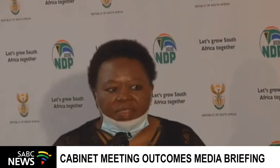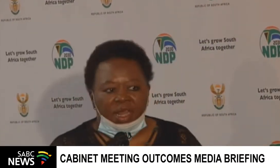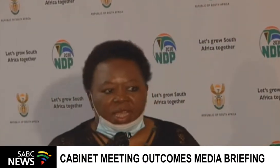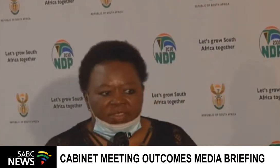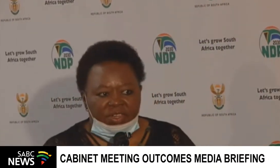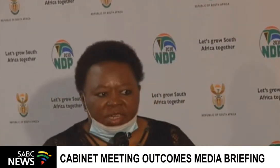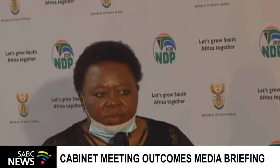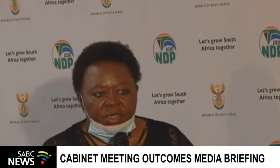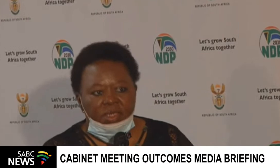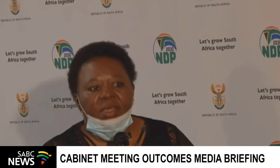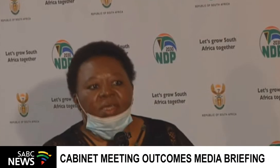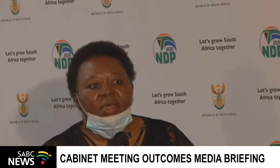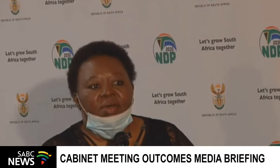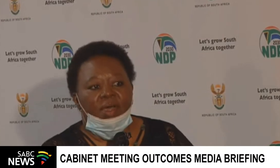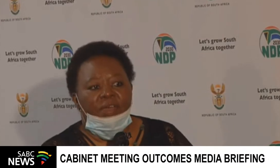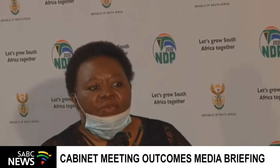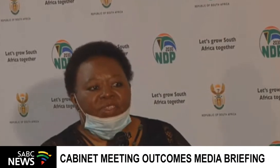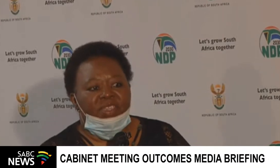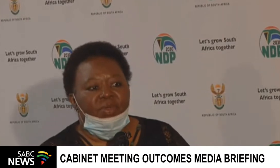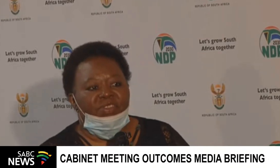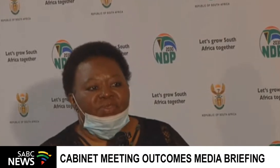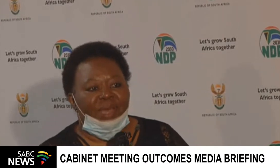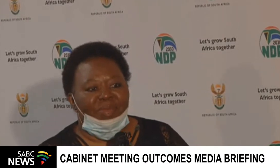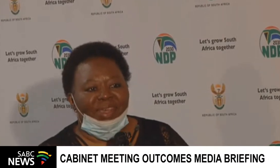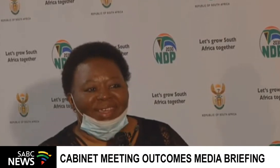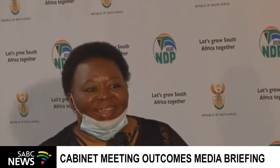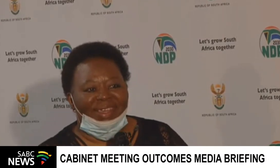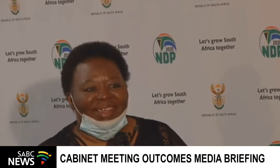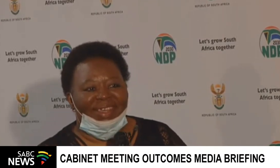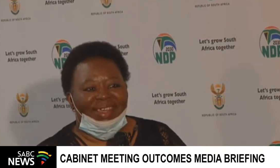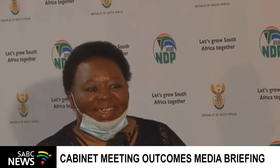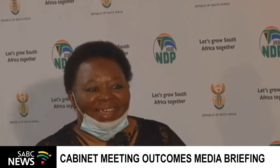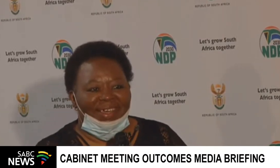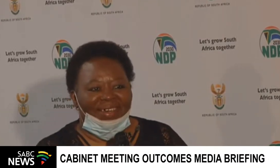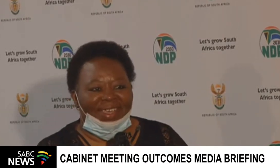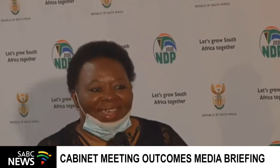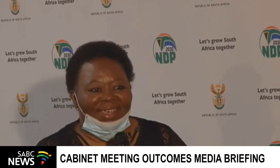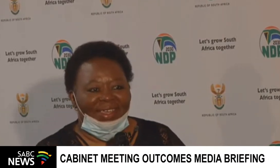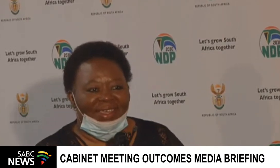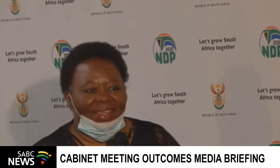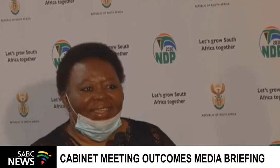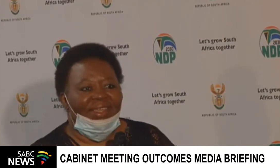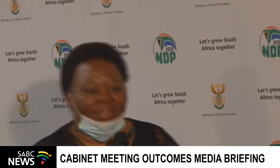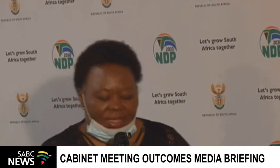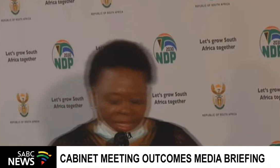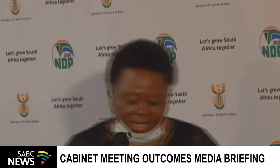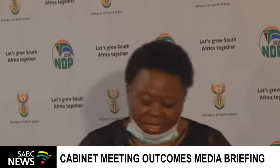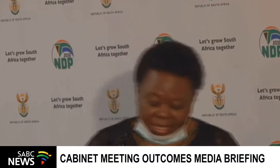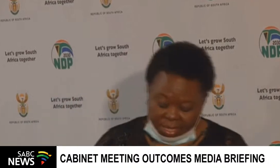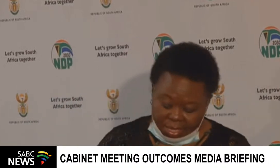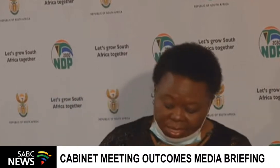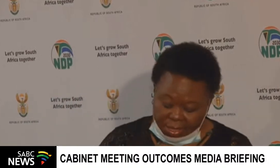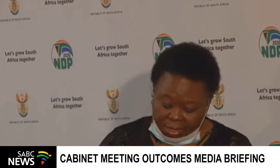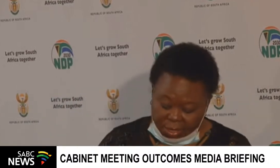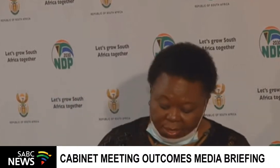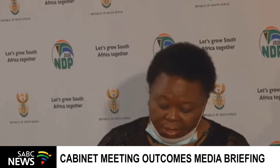I think we'll take the last round. Our viewer still wants to come back. Okay.